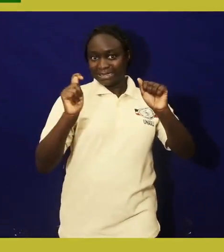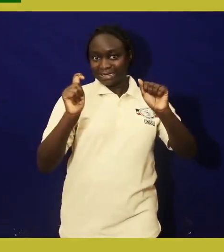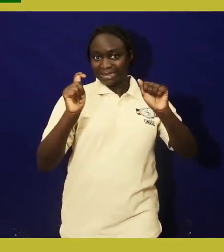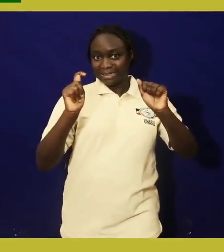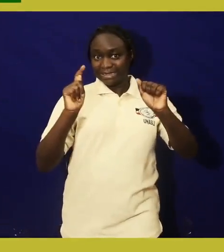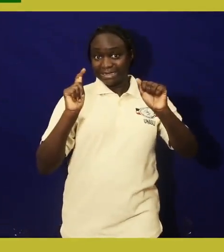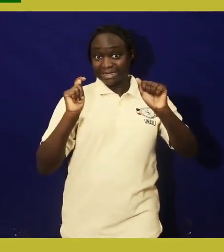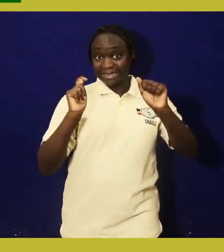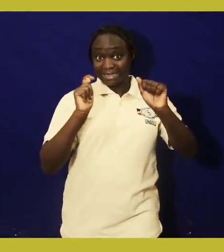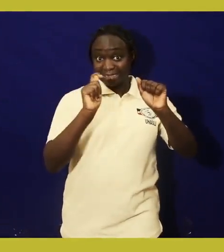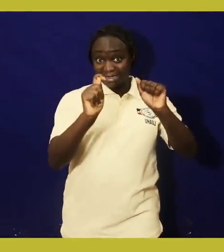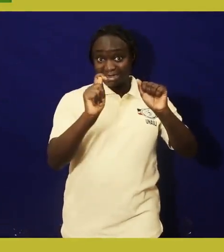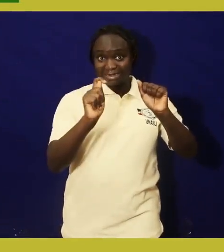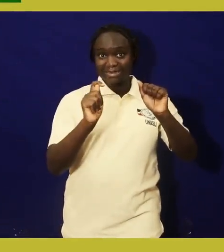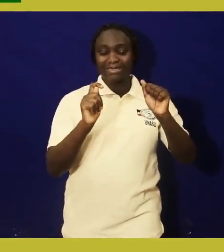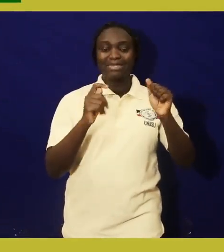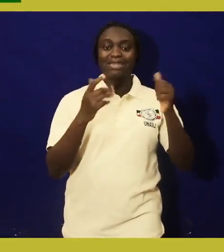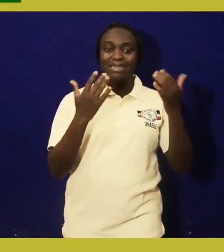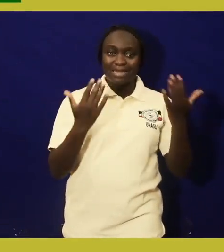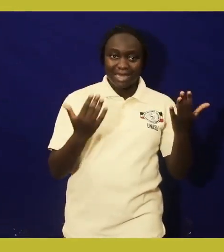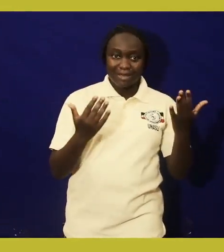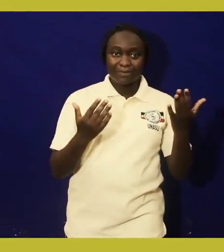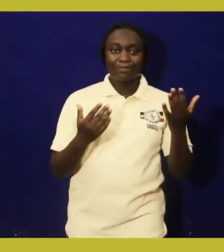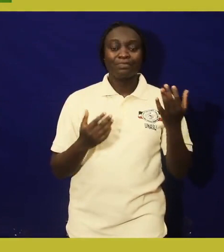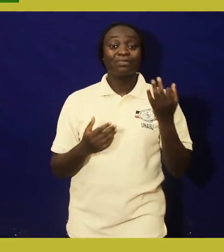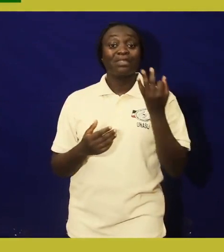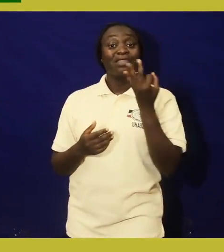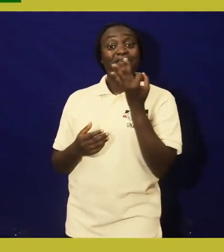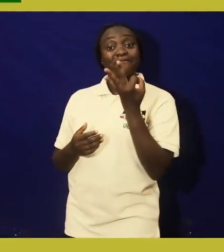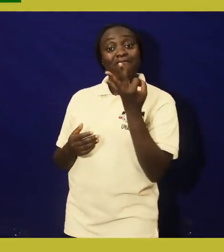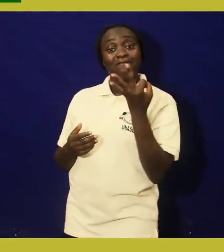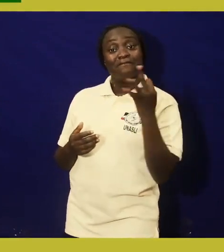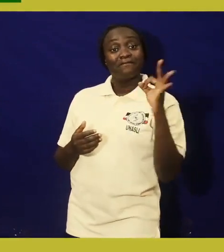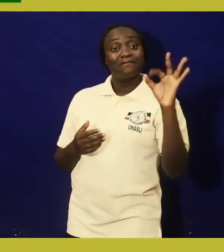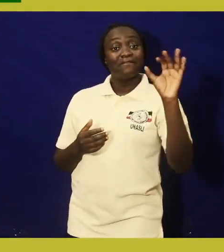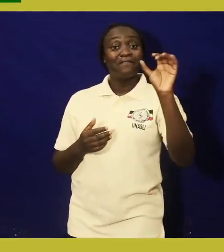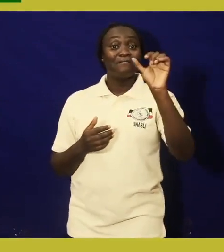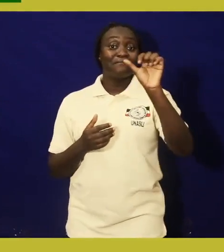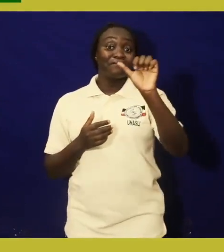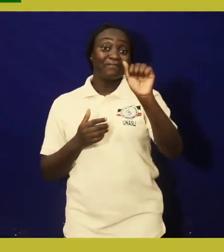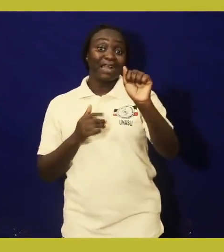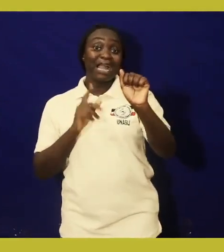t, t, t. So we are going to say